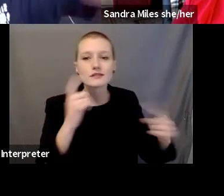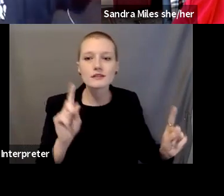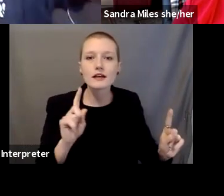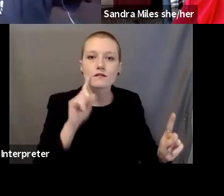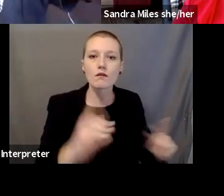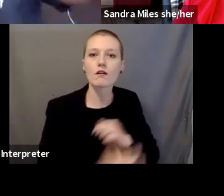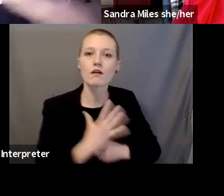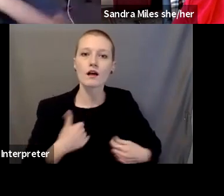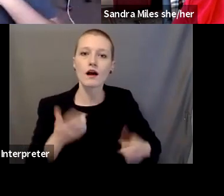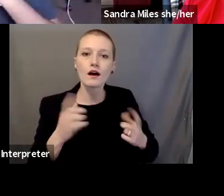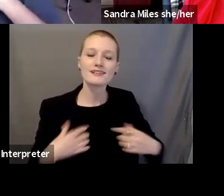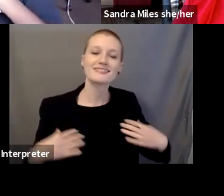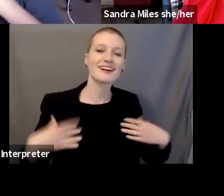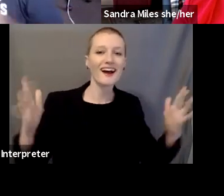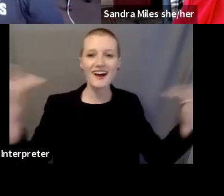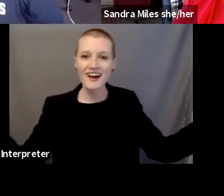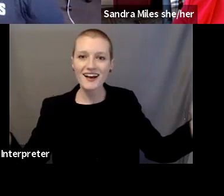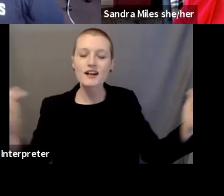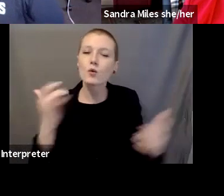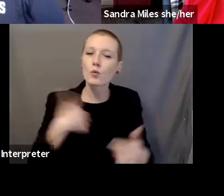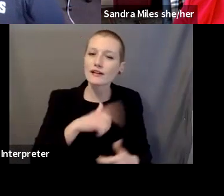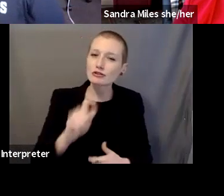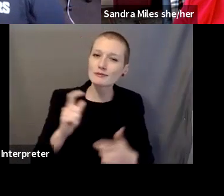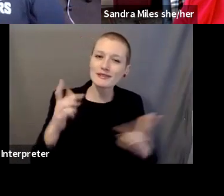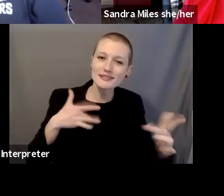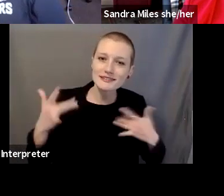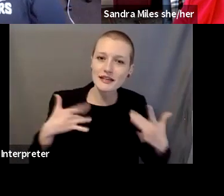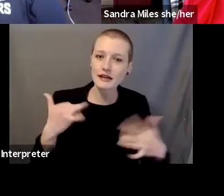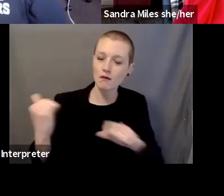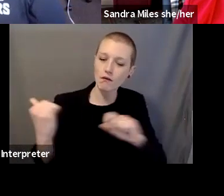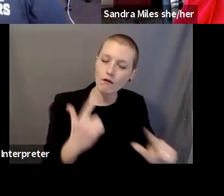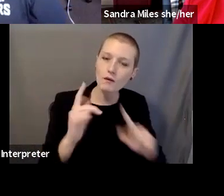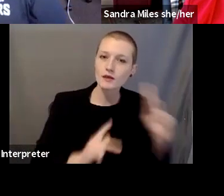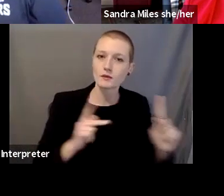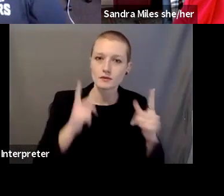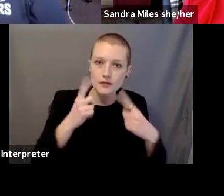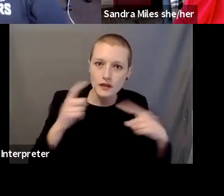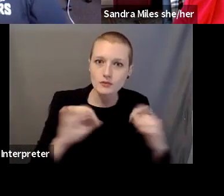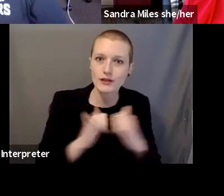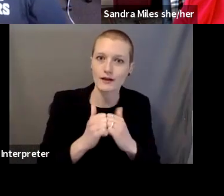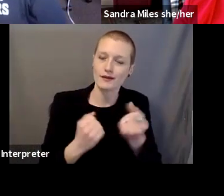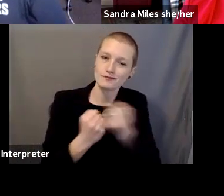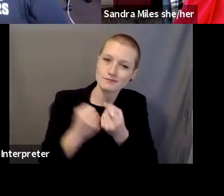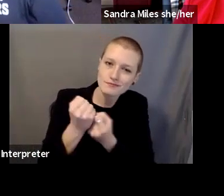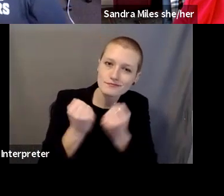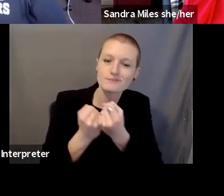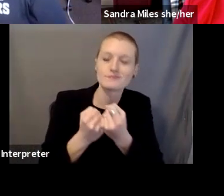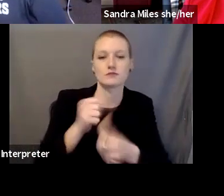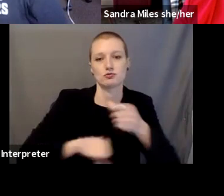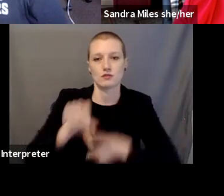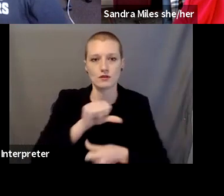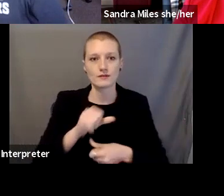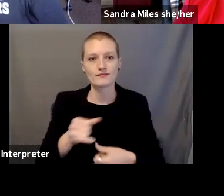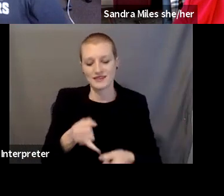excited about what these accomplishments mean and how they better everybody around. And then just some last ones that I wanted to mention,